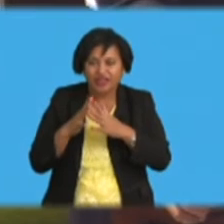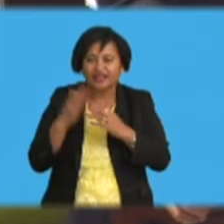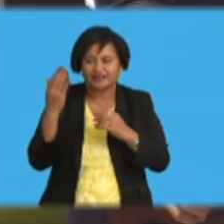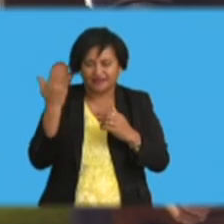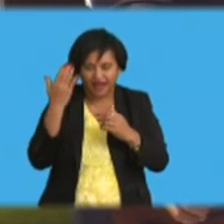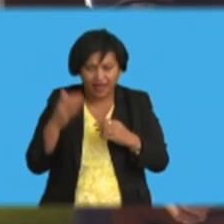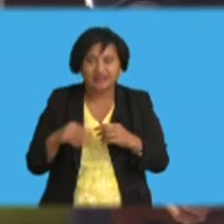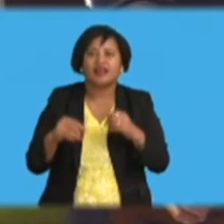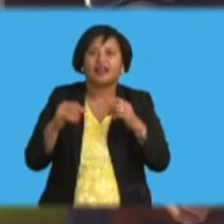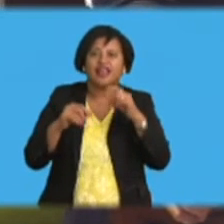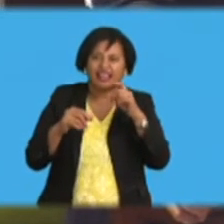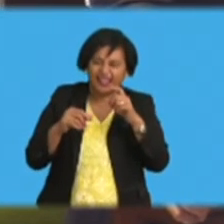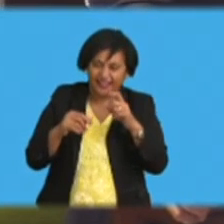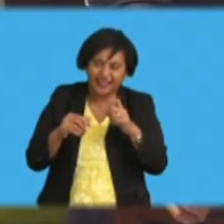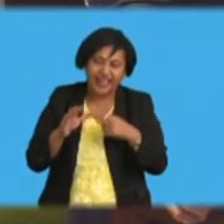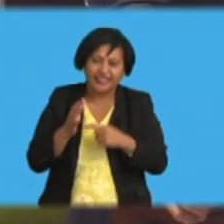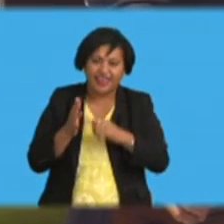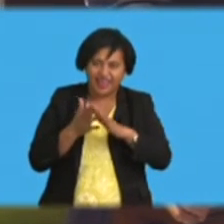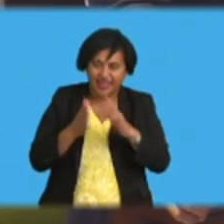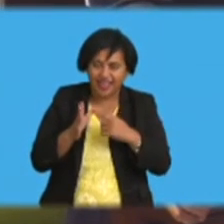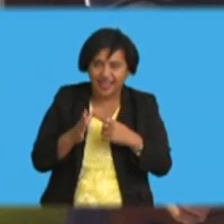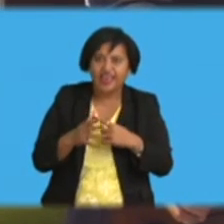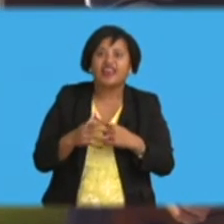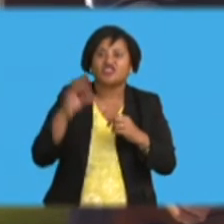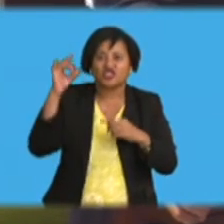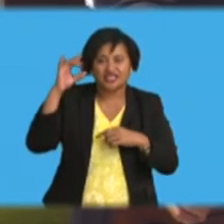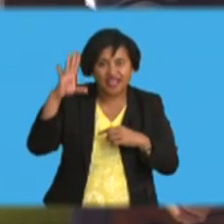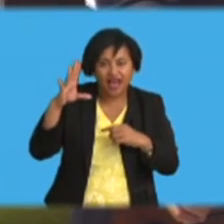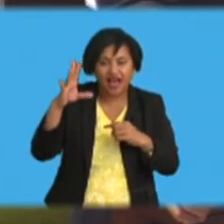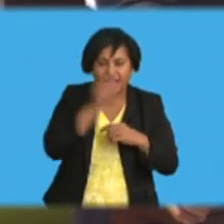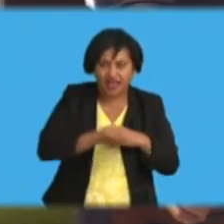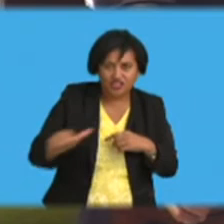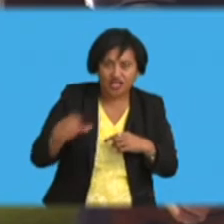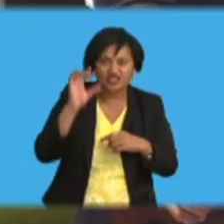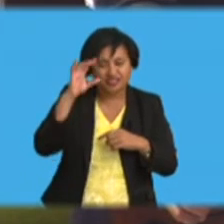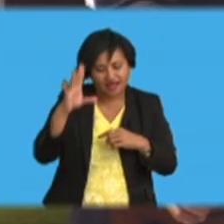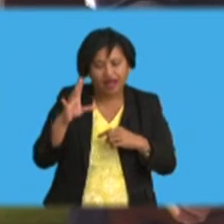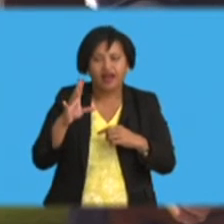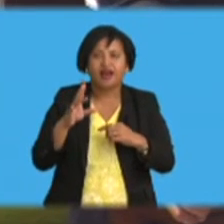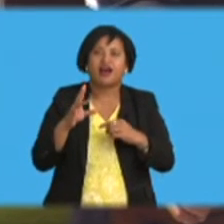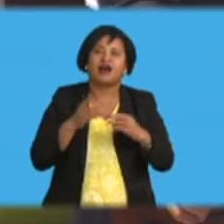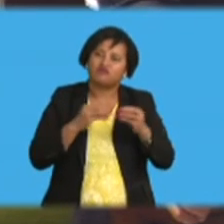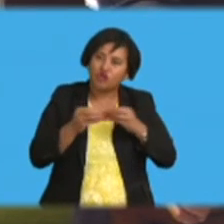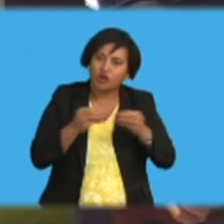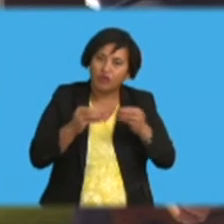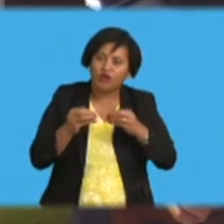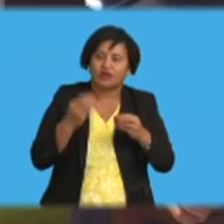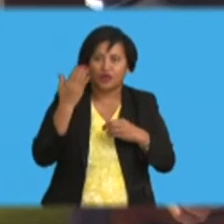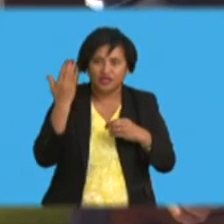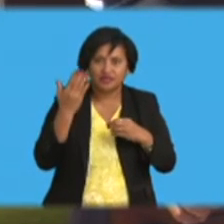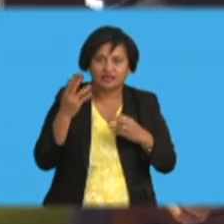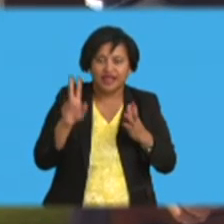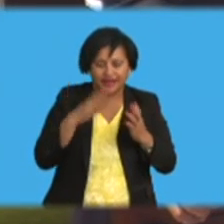Pacific, Alaska Airlines, Hong Kong Airlines, Jetstar Asia, Jetstar New Zealand, Solomon Airlines, Samoa Airways, and Air